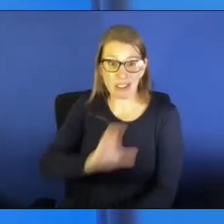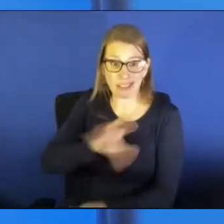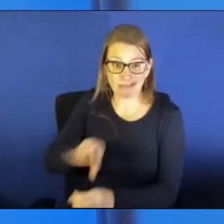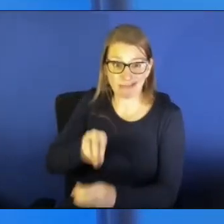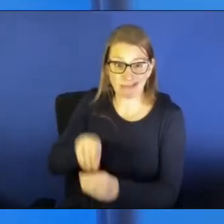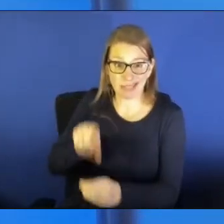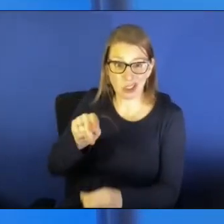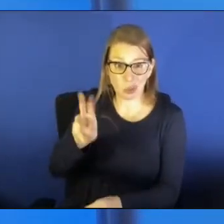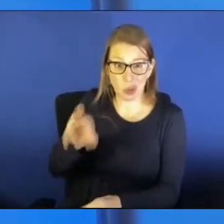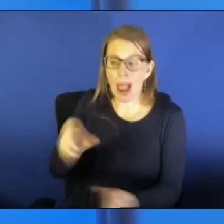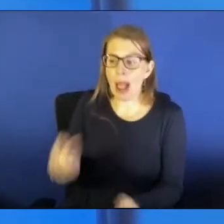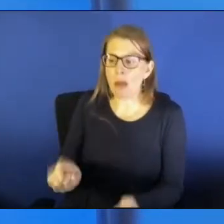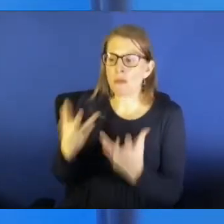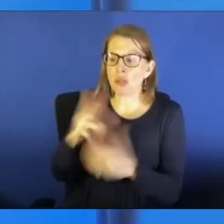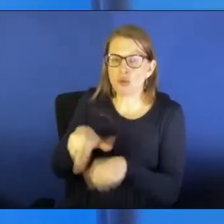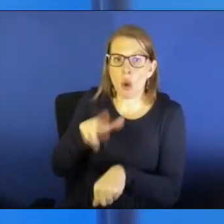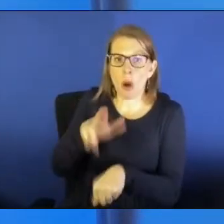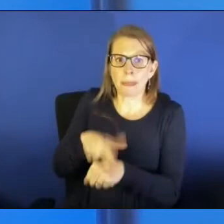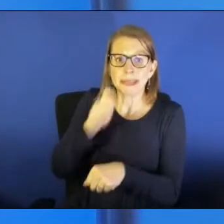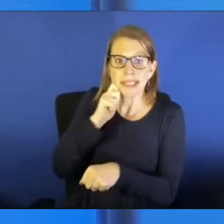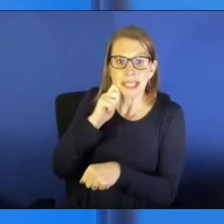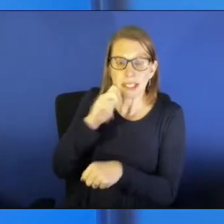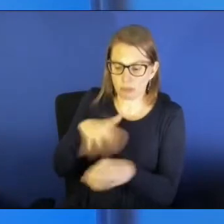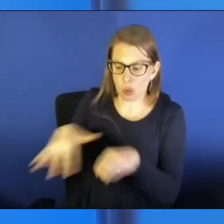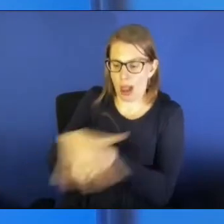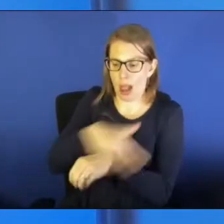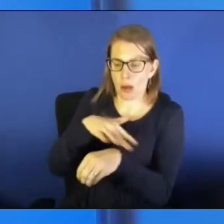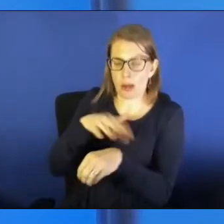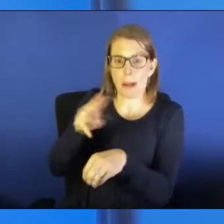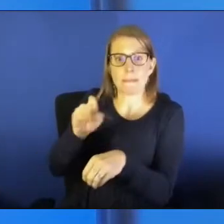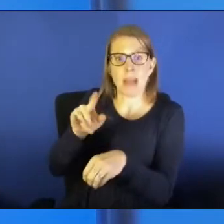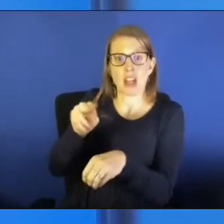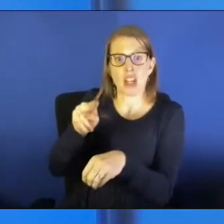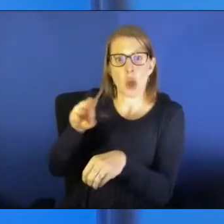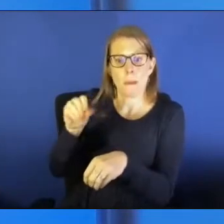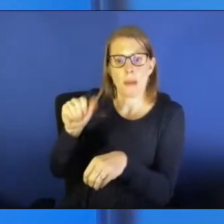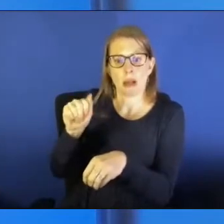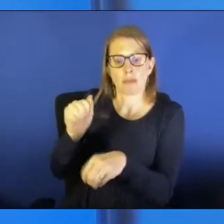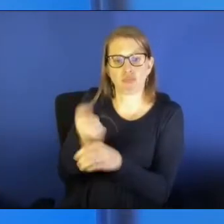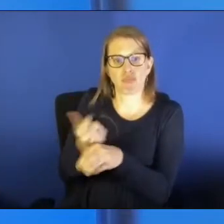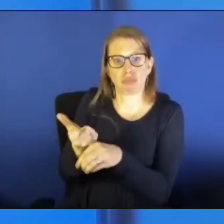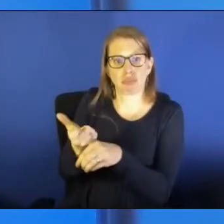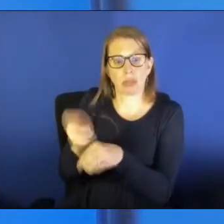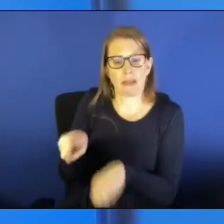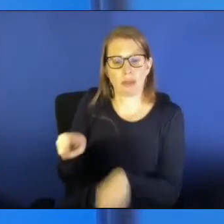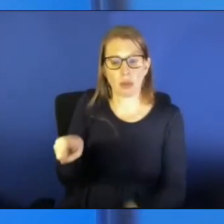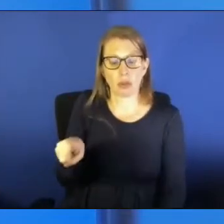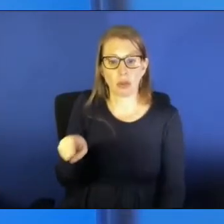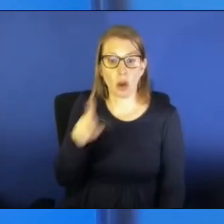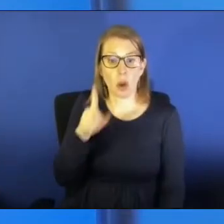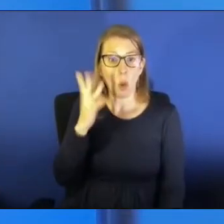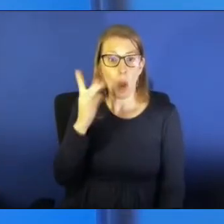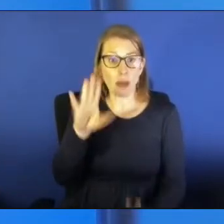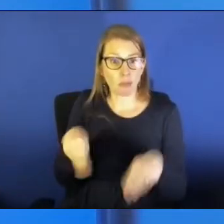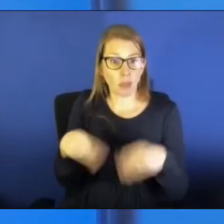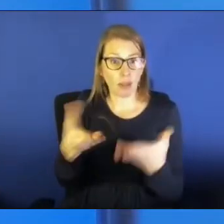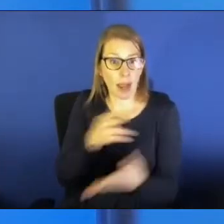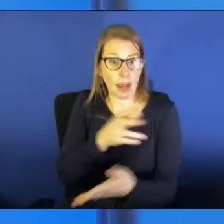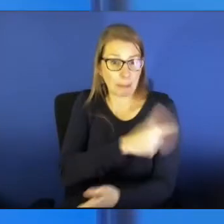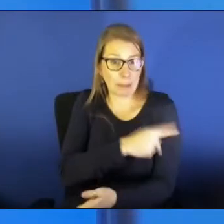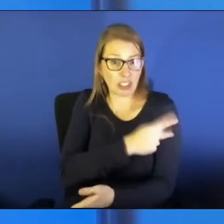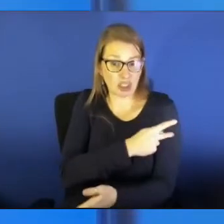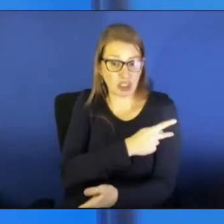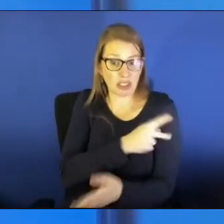skin around the melanoma I have to remove in order to give the patient the best chance of cure. With